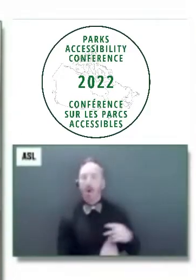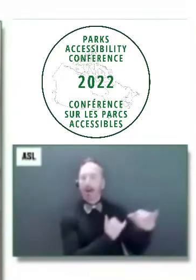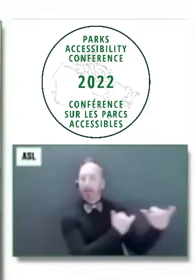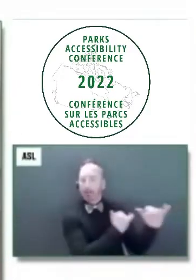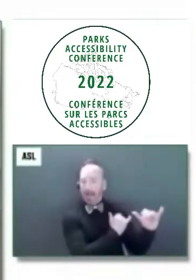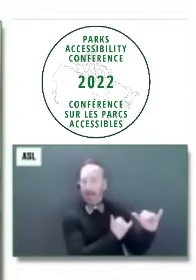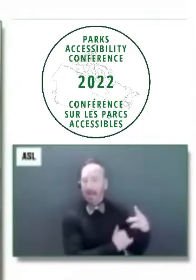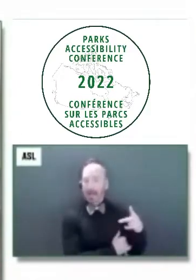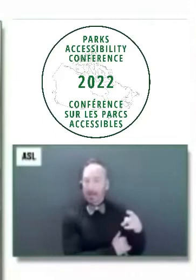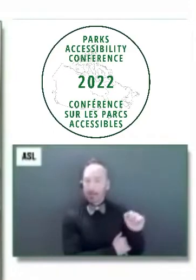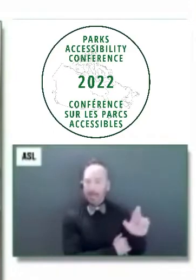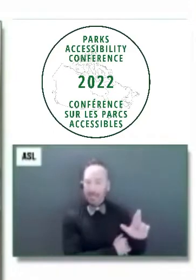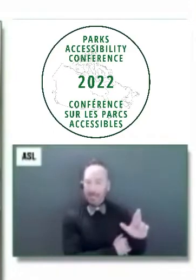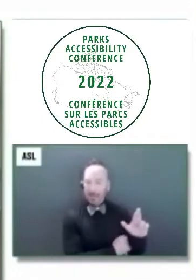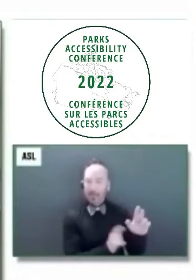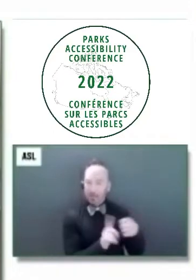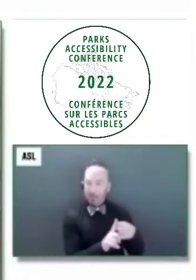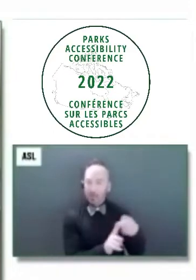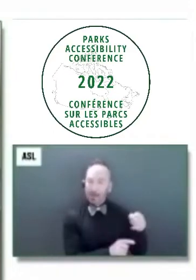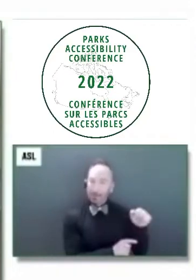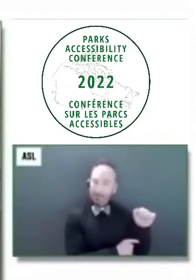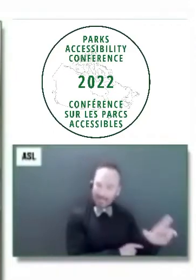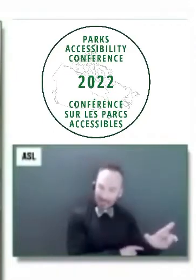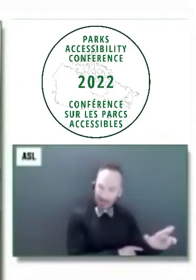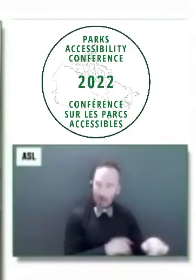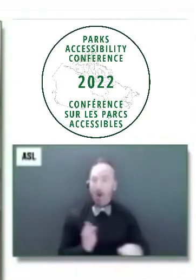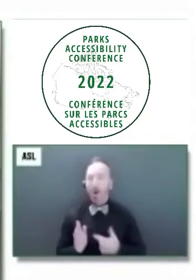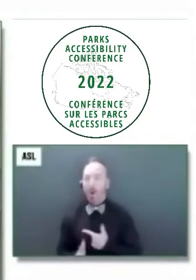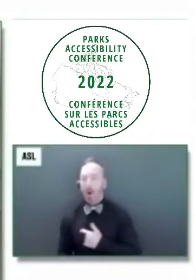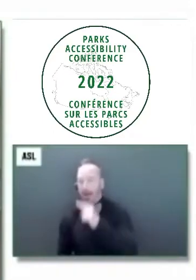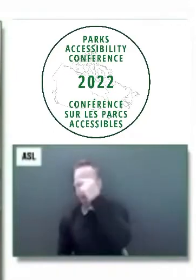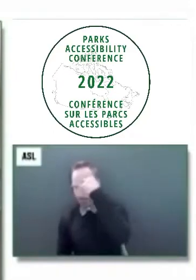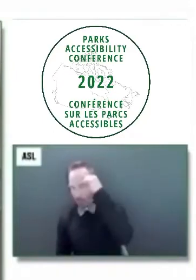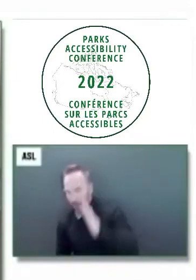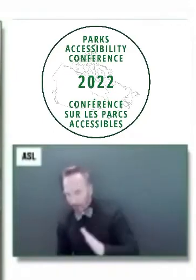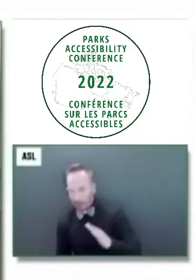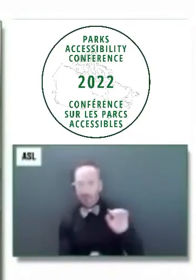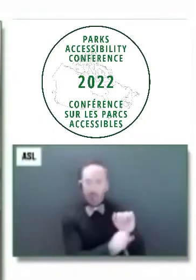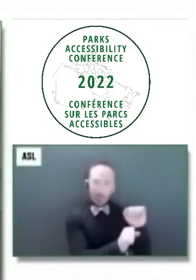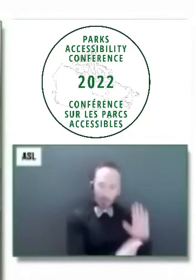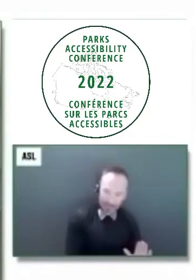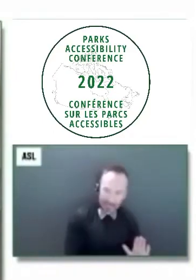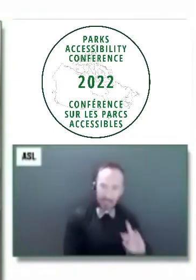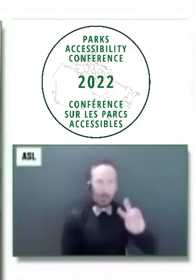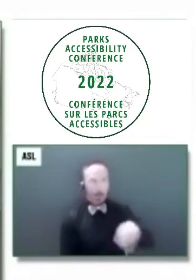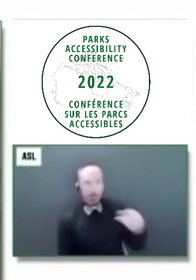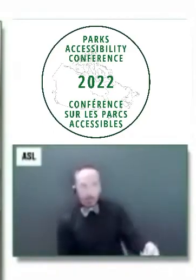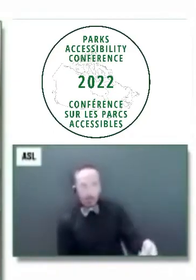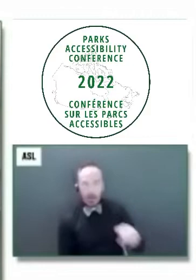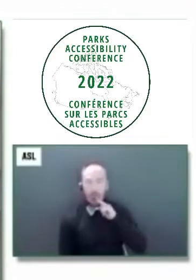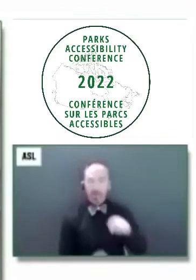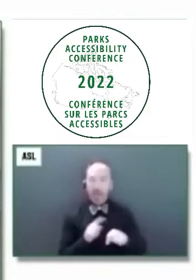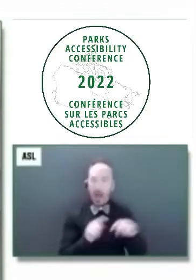empathic perspective, the model asks us to consider the purposes of an interaction between us as humans and whether that core purpose is